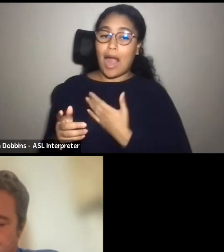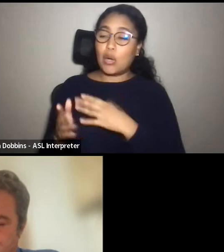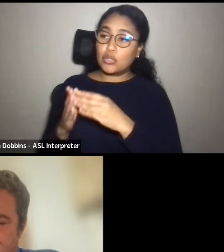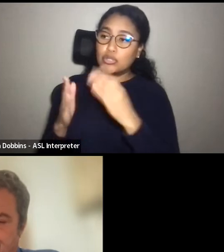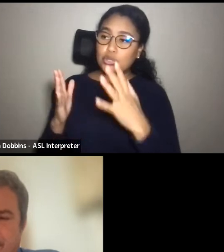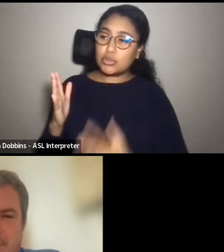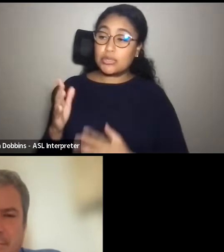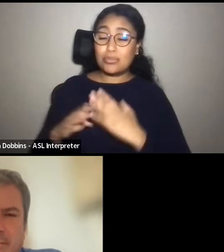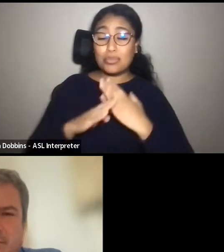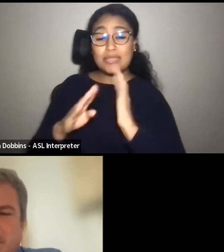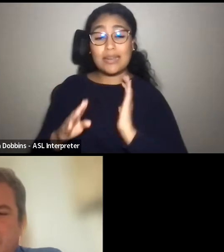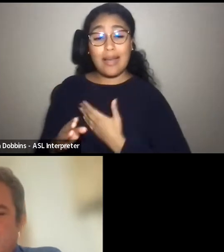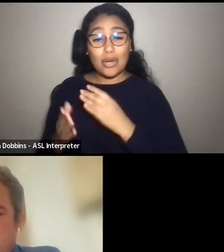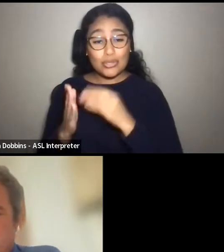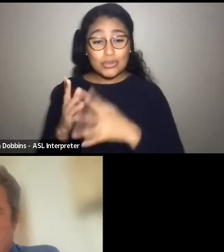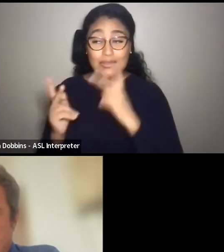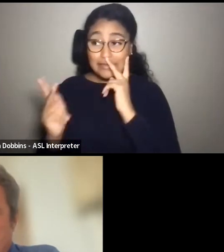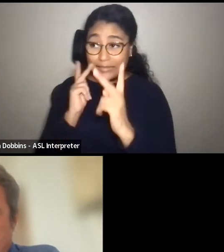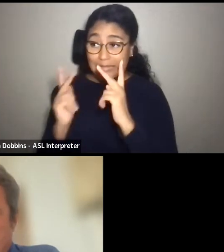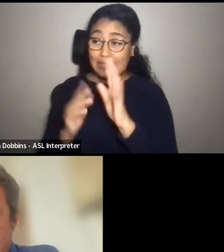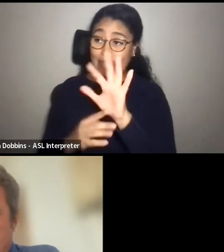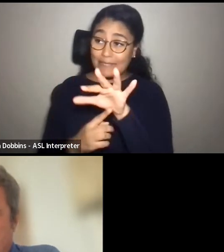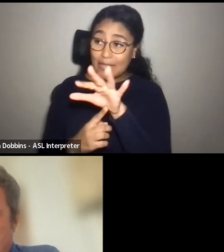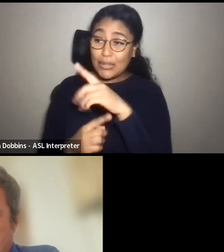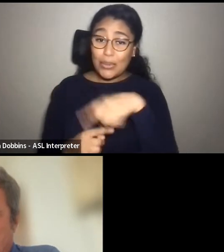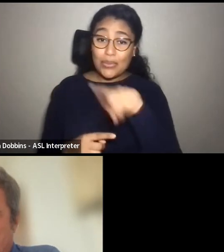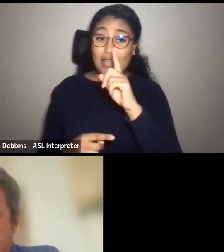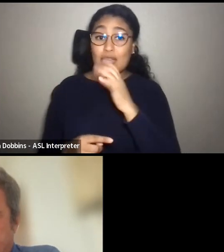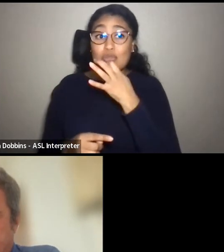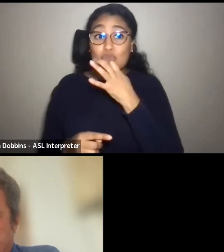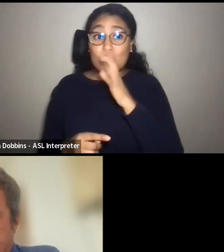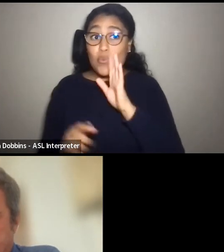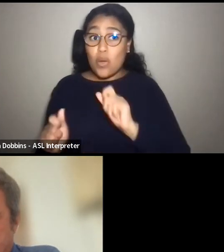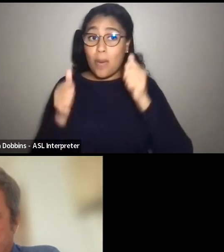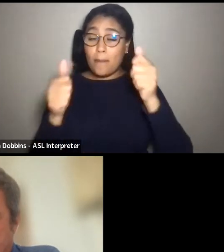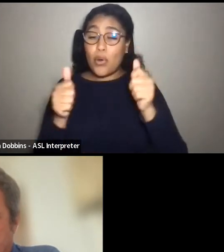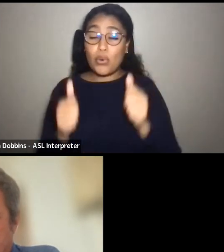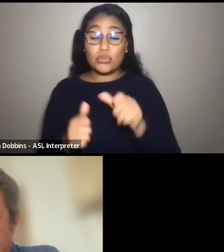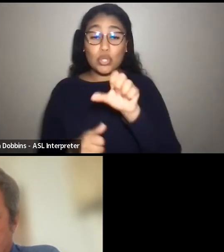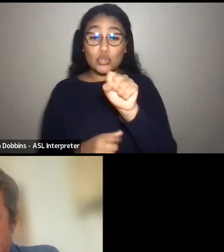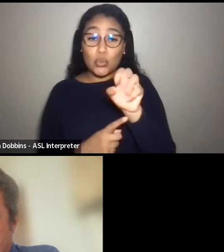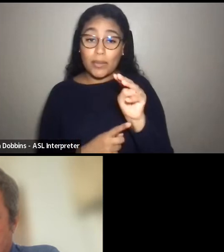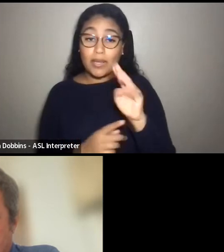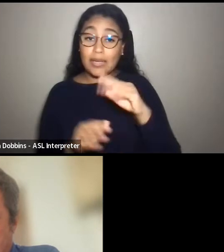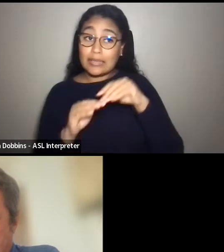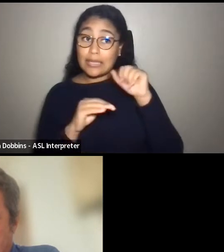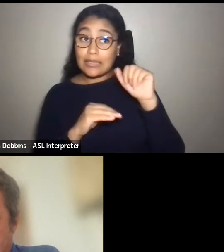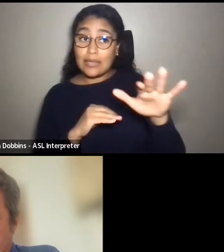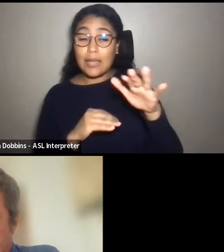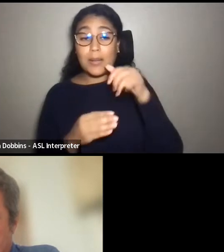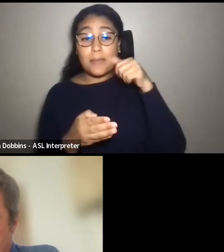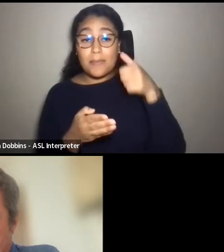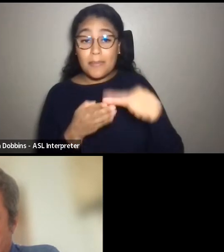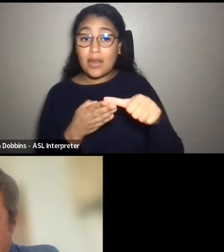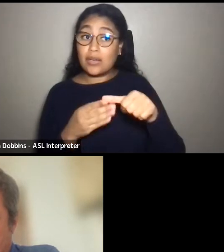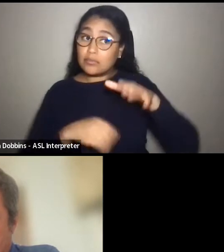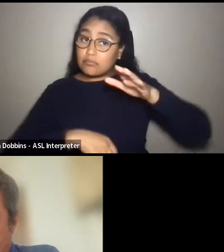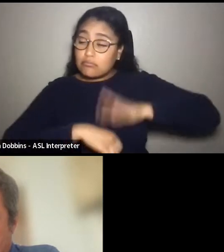our students from seeing videos that terrorists plan to post on social media. Send a letter to parents with a warning about our